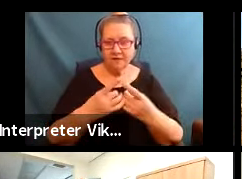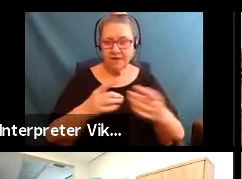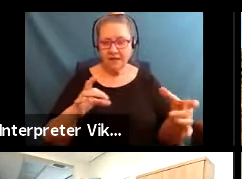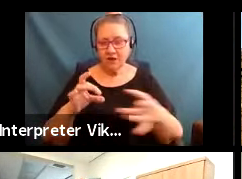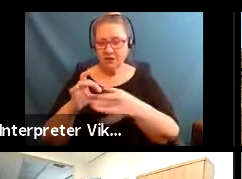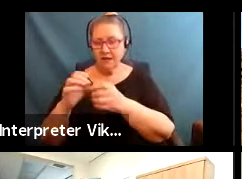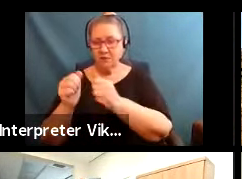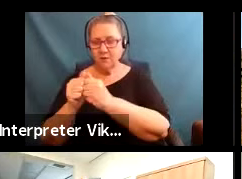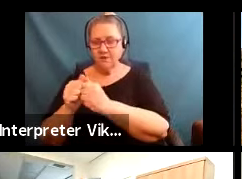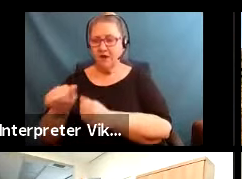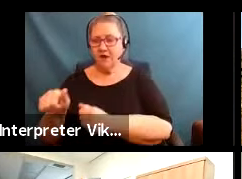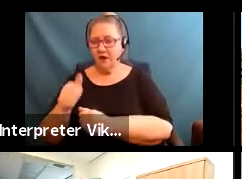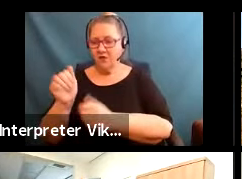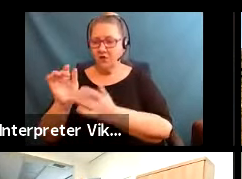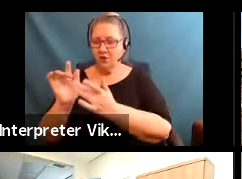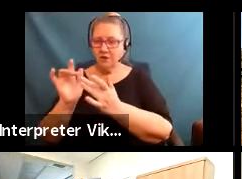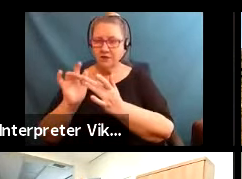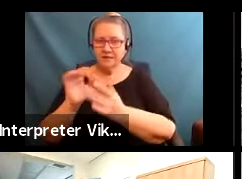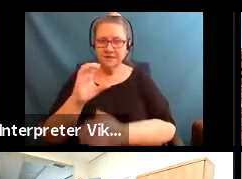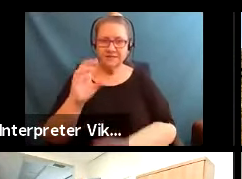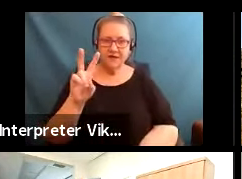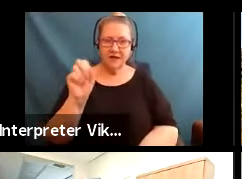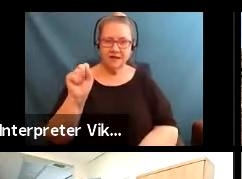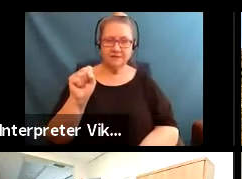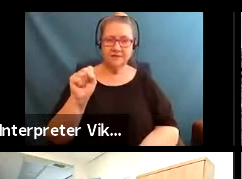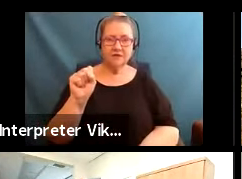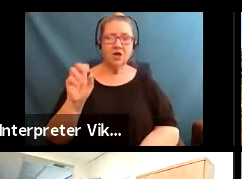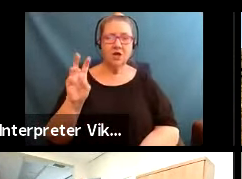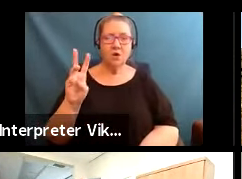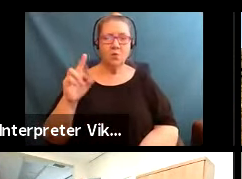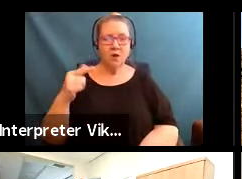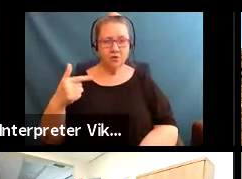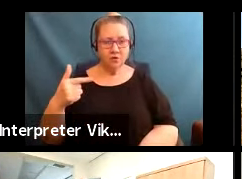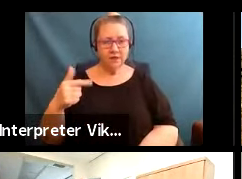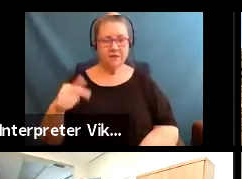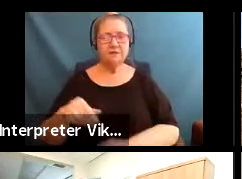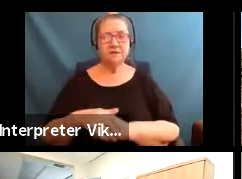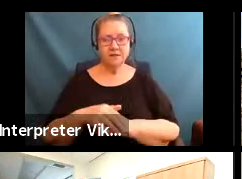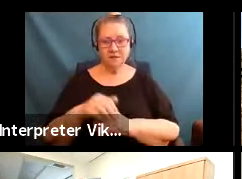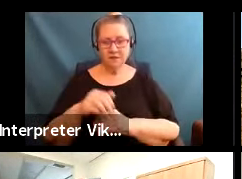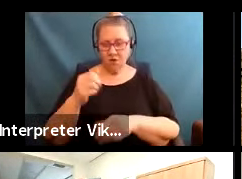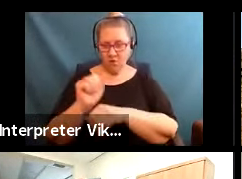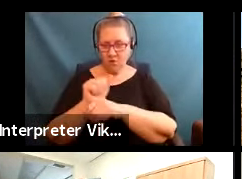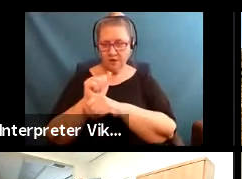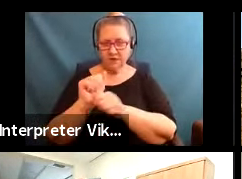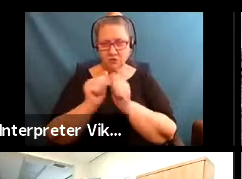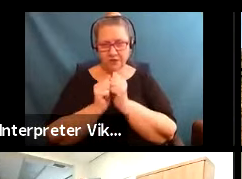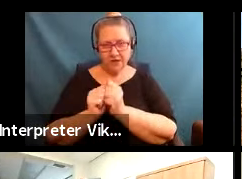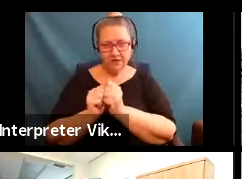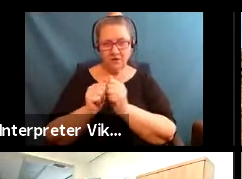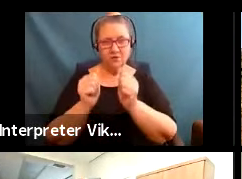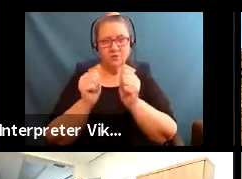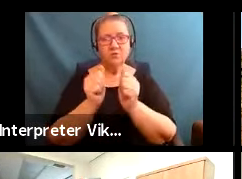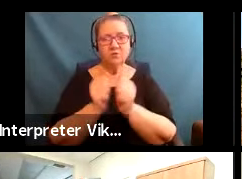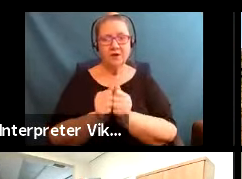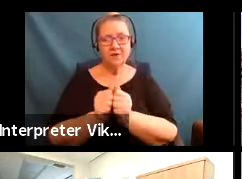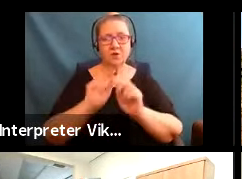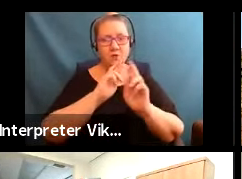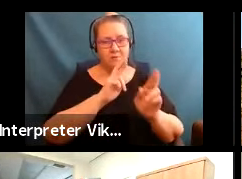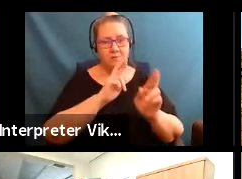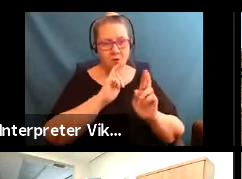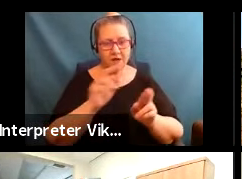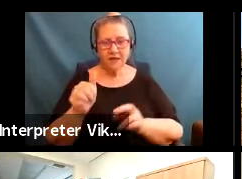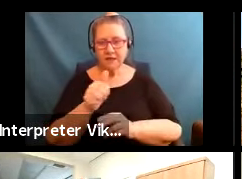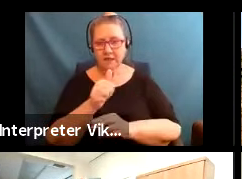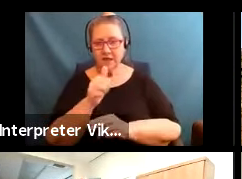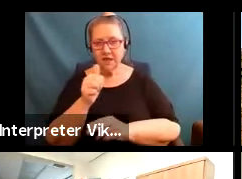contacts at CVS and Walgreens. We are also working with them on some of the data issues and reporting to make sure that the doses that they're